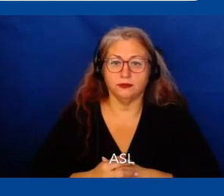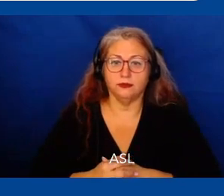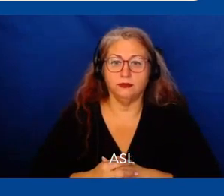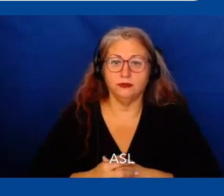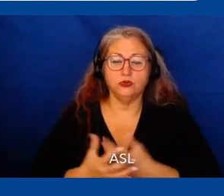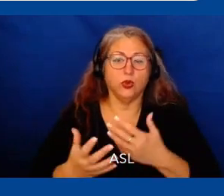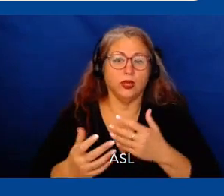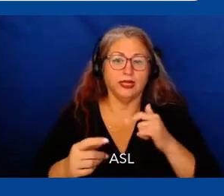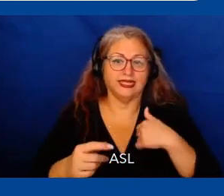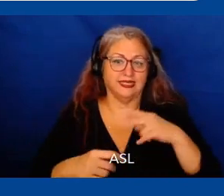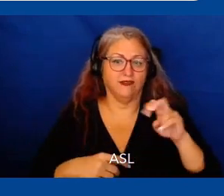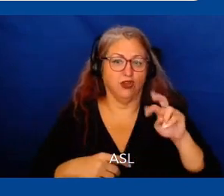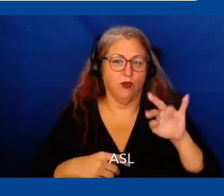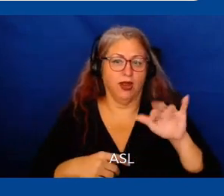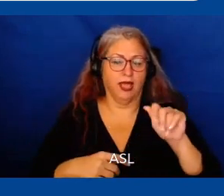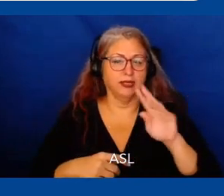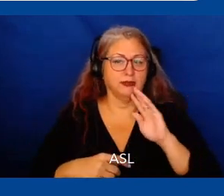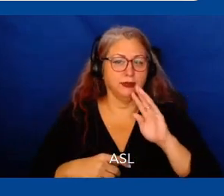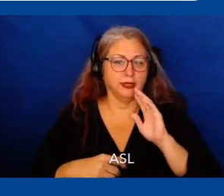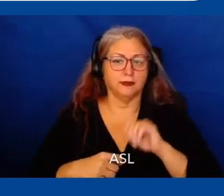So this is Veronika speaking.